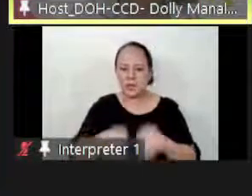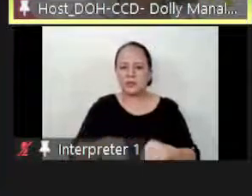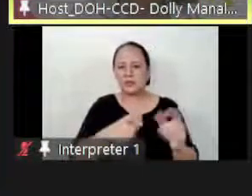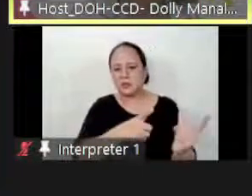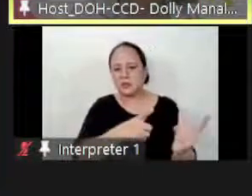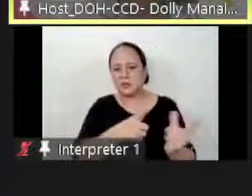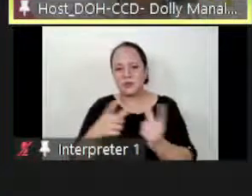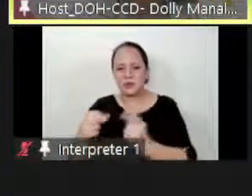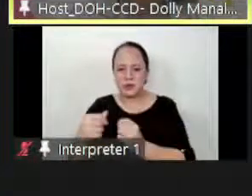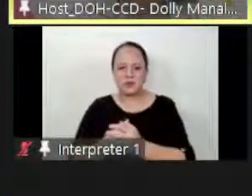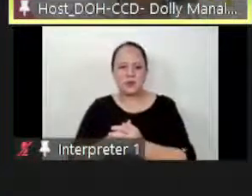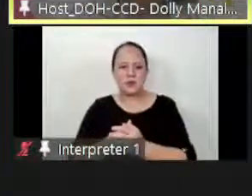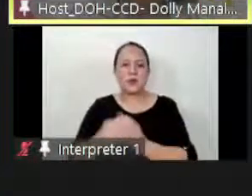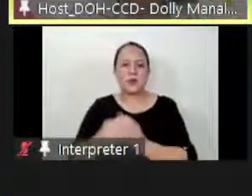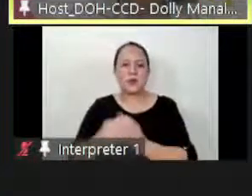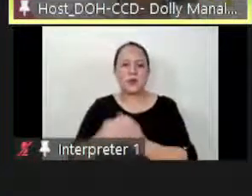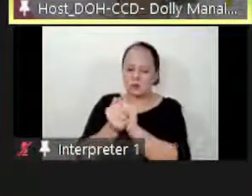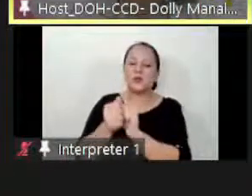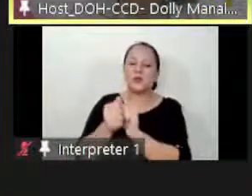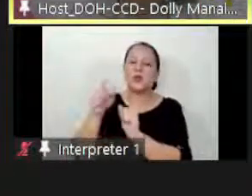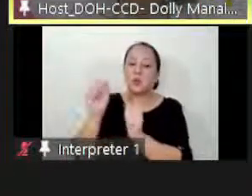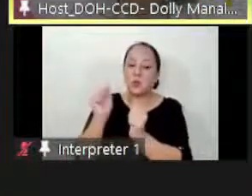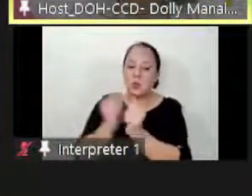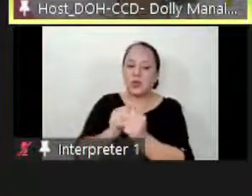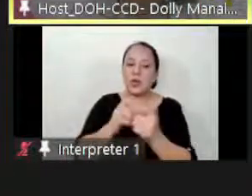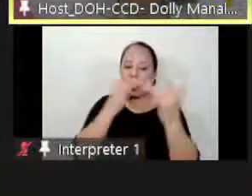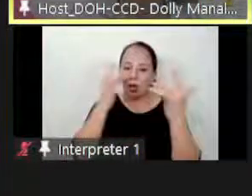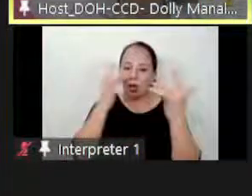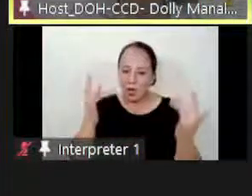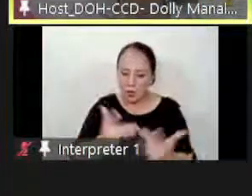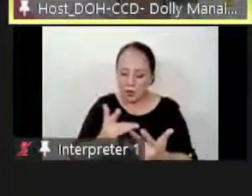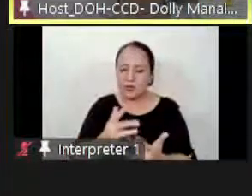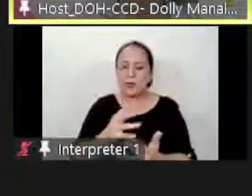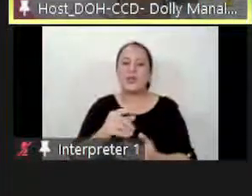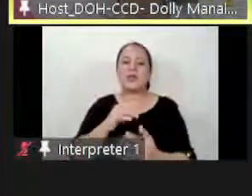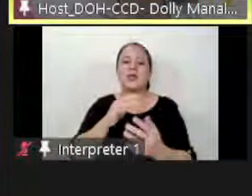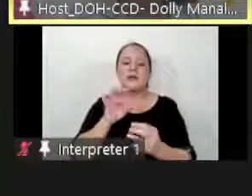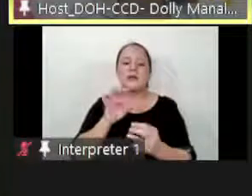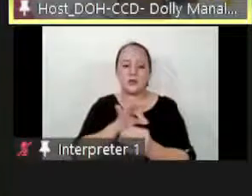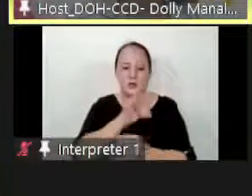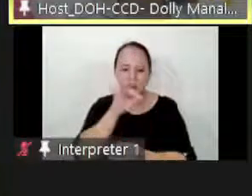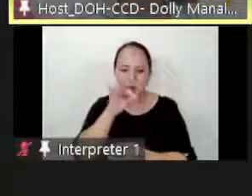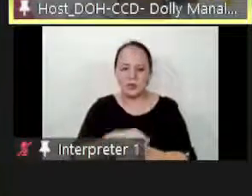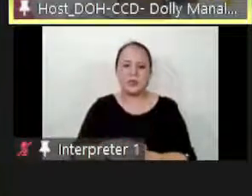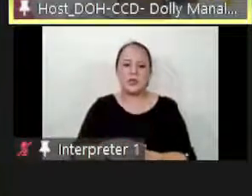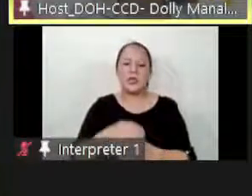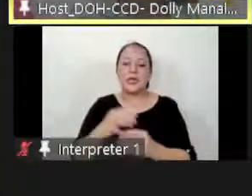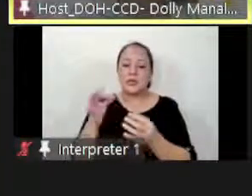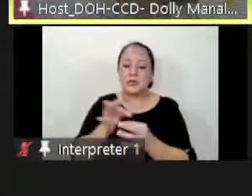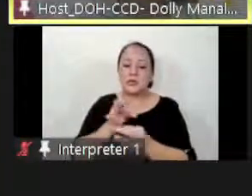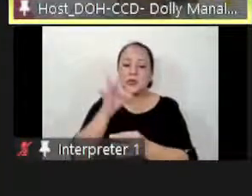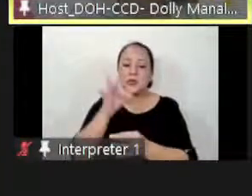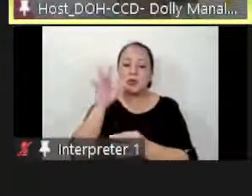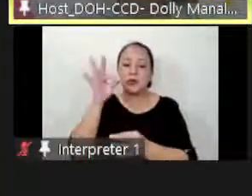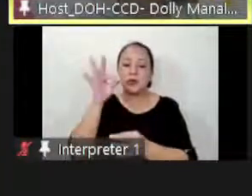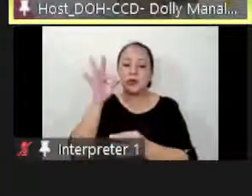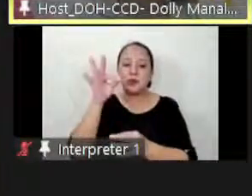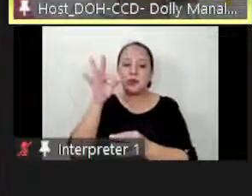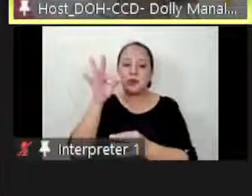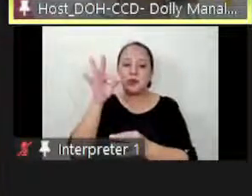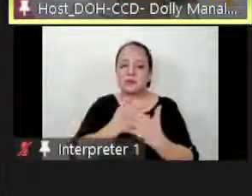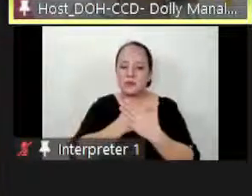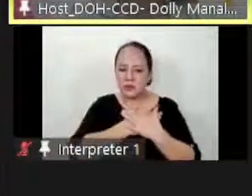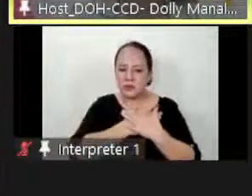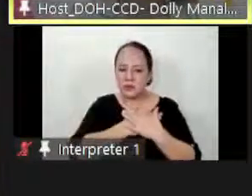operationalized, comes from the heart and from the soul. It comes from the spirit that is capable of